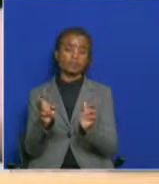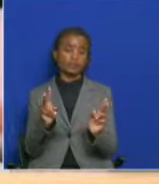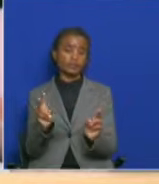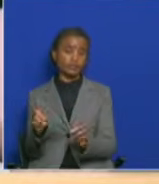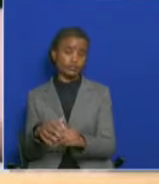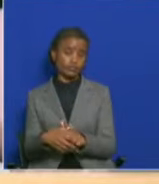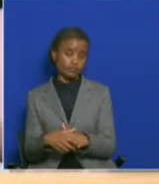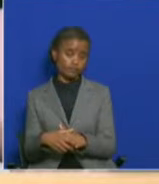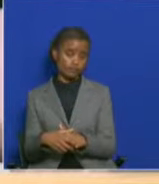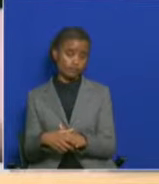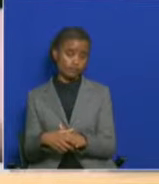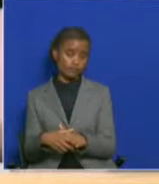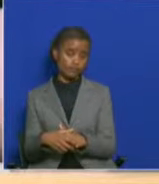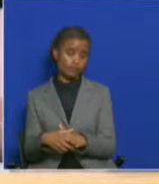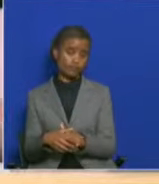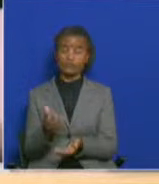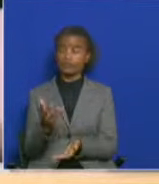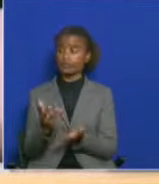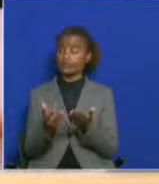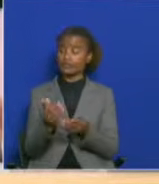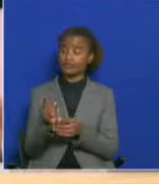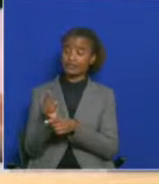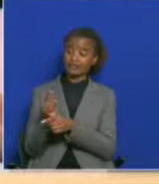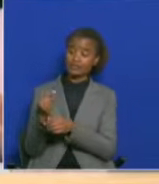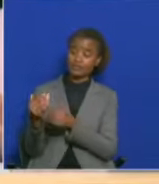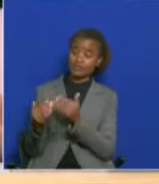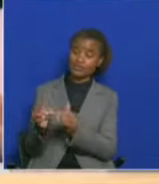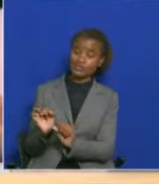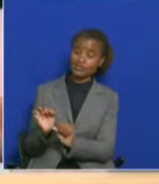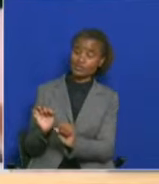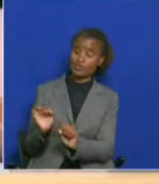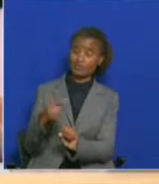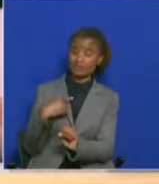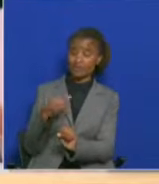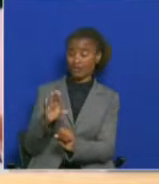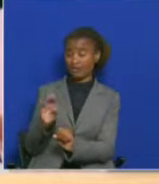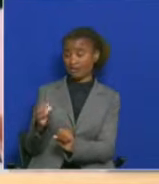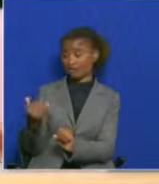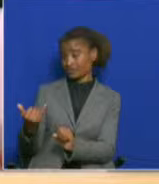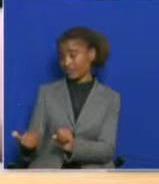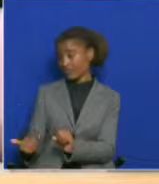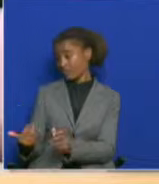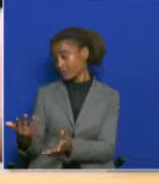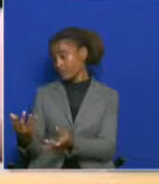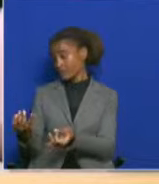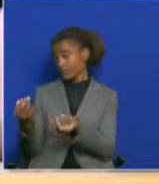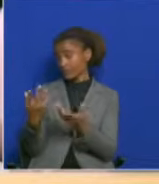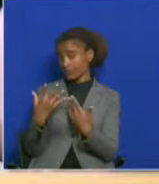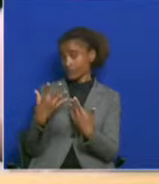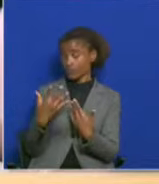your process for me to ask this question of you, and you can say to me you'll deal with it later if you were going to.